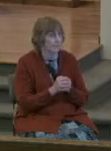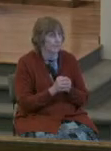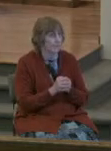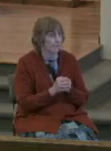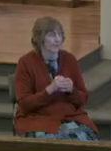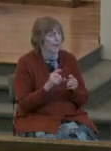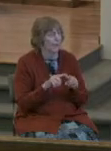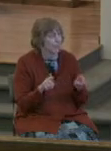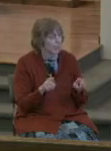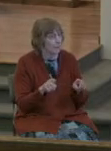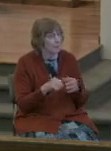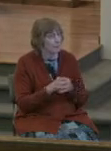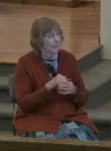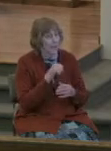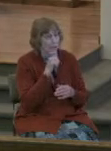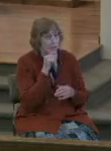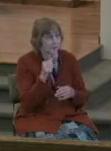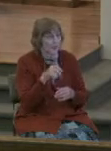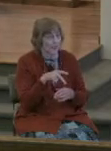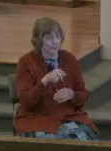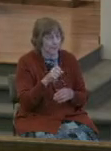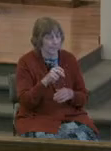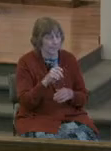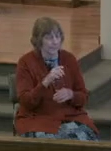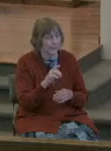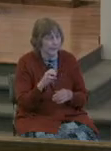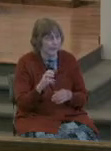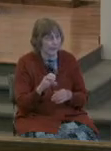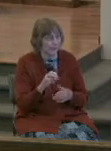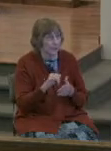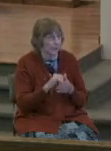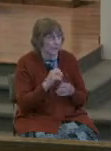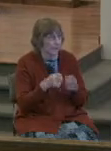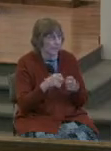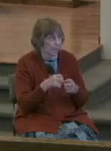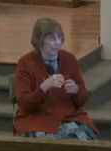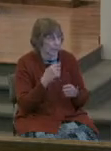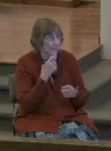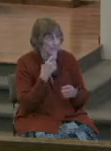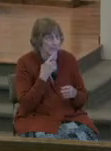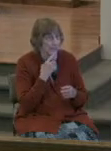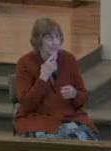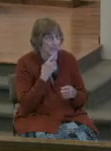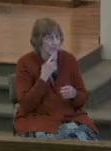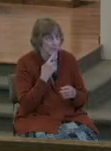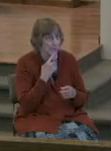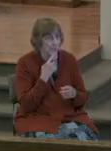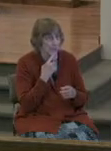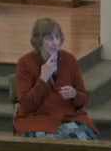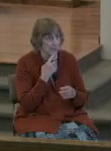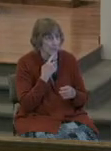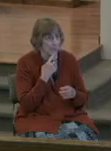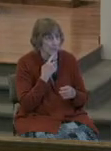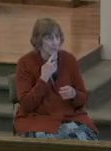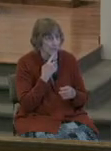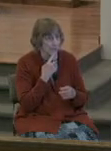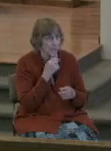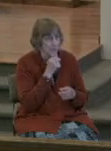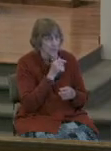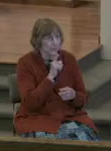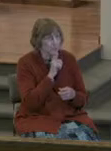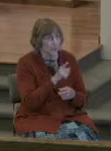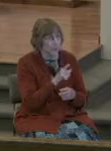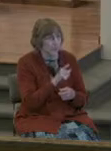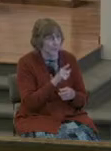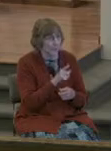But you know what? It's not a pandemic that's a problem. I said at first they're problems. It's not a problem.